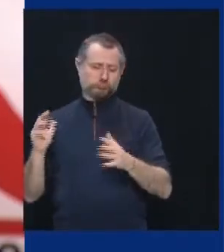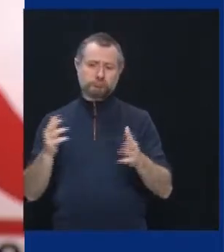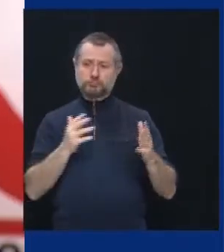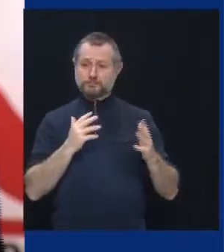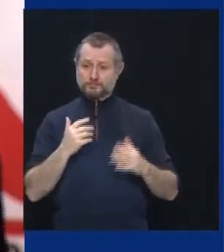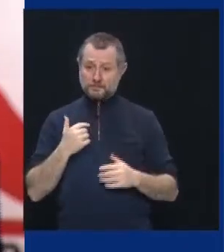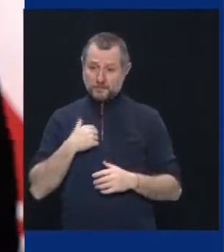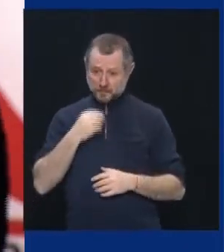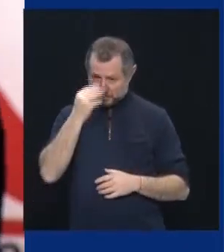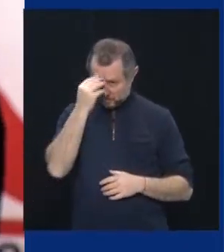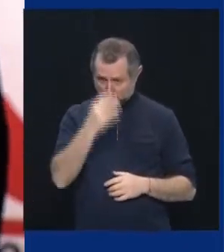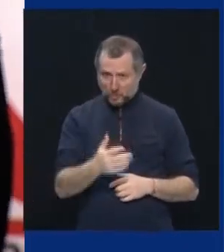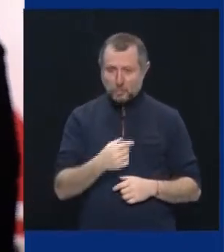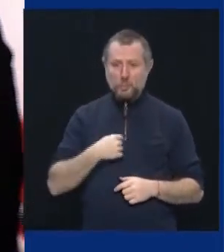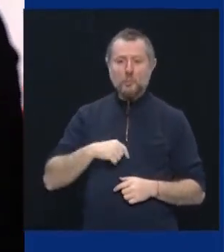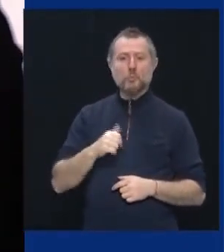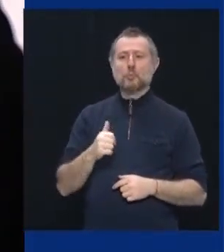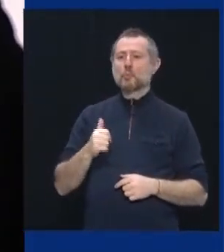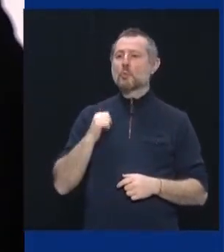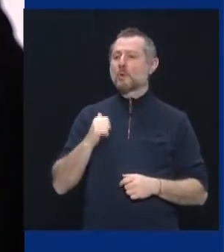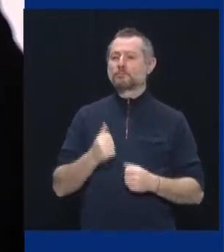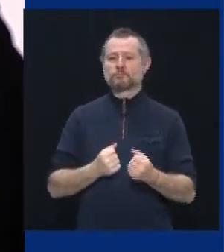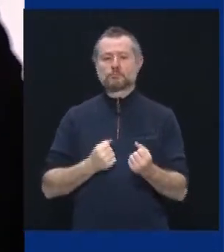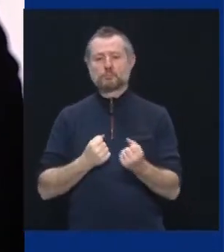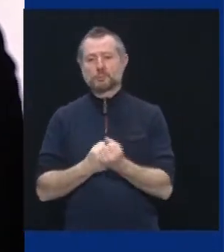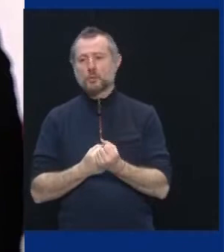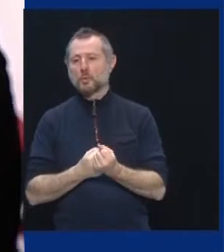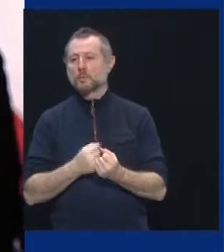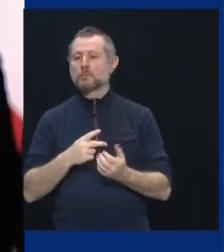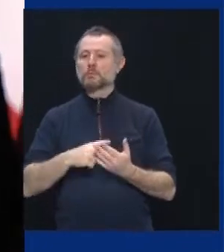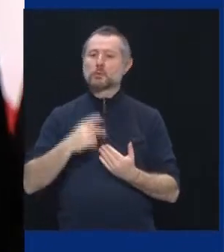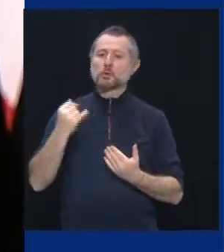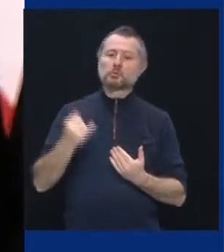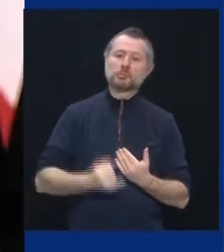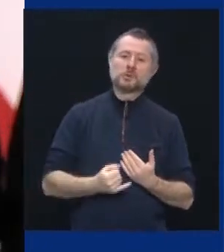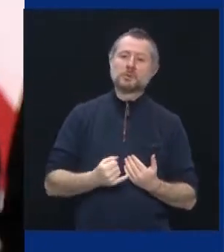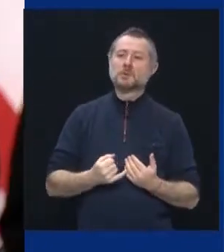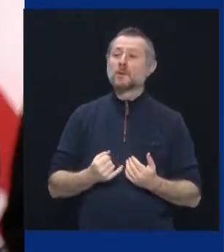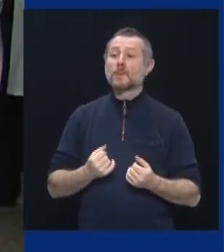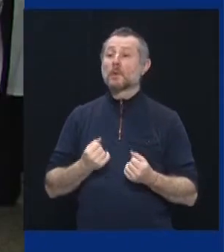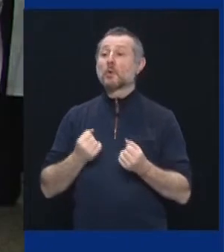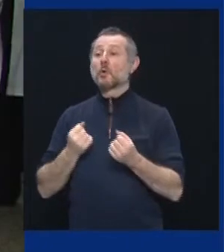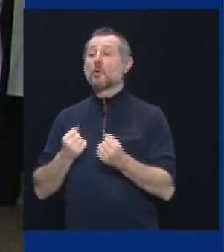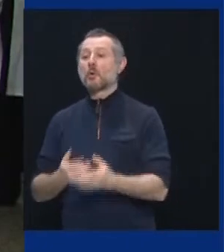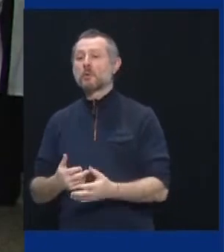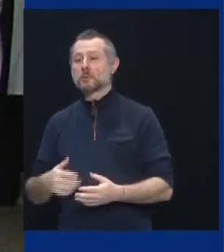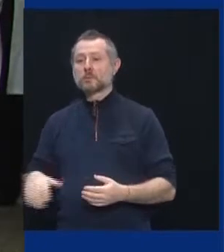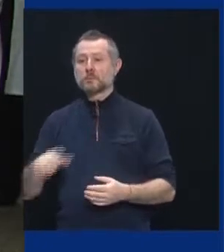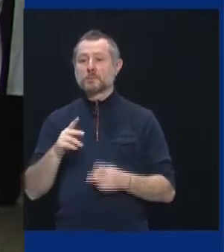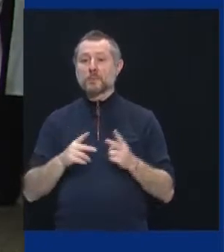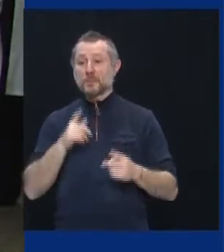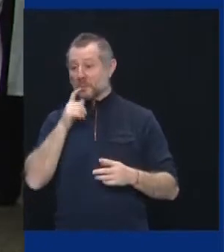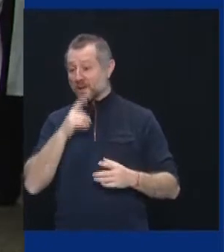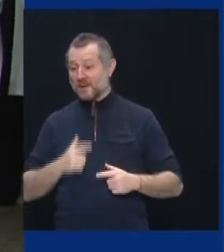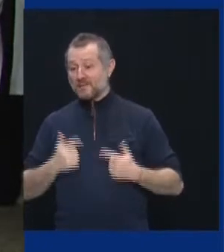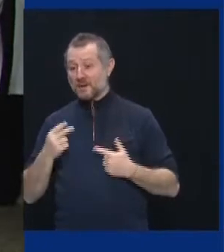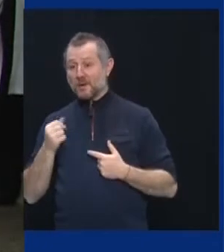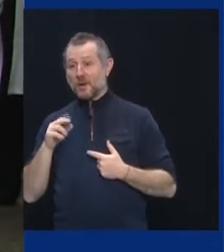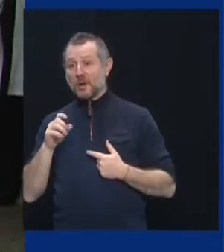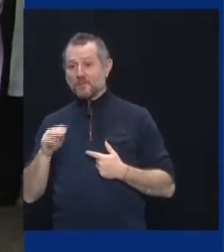embrace or endorse a project that further gentrifies Harlem. So with the support